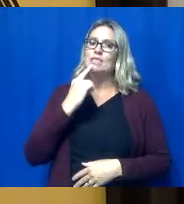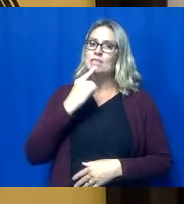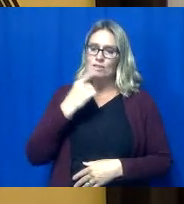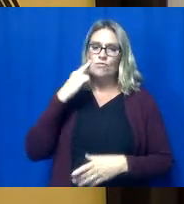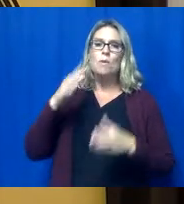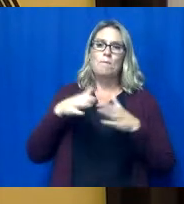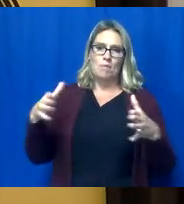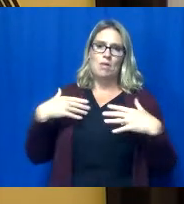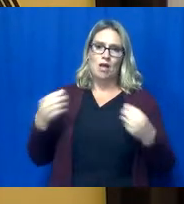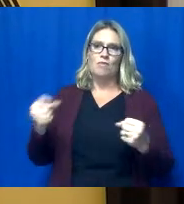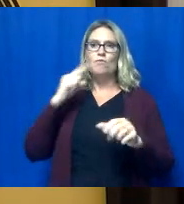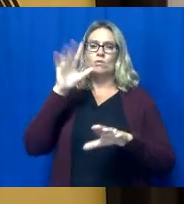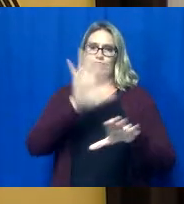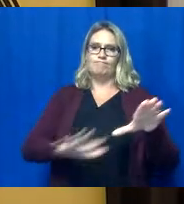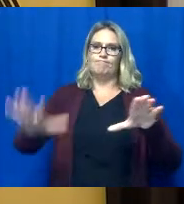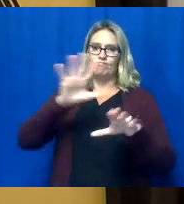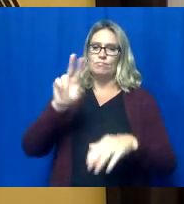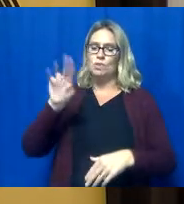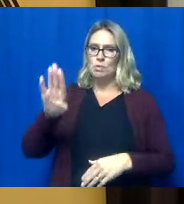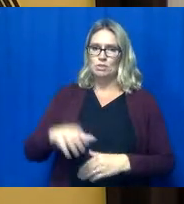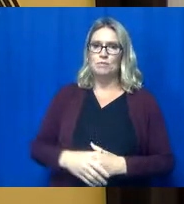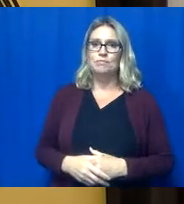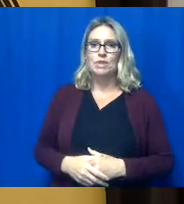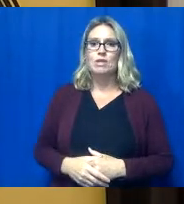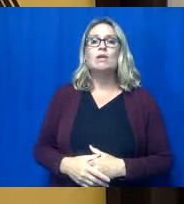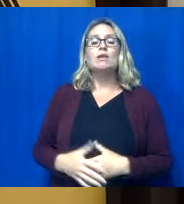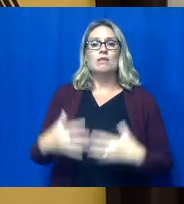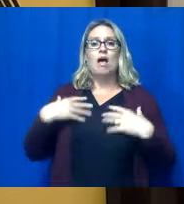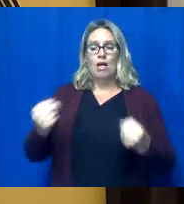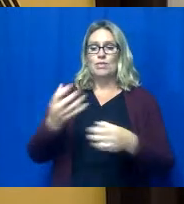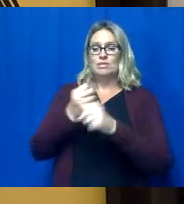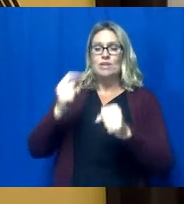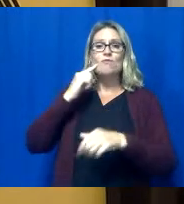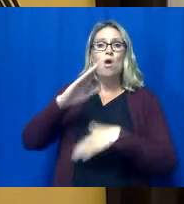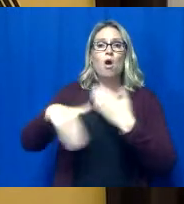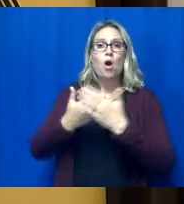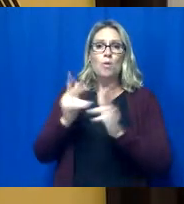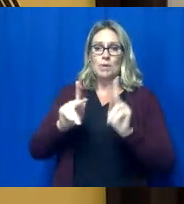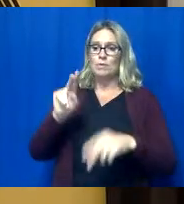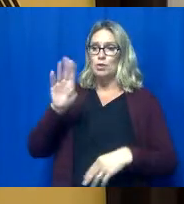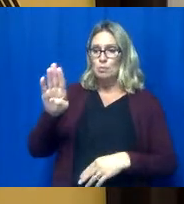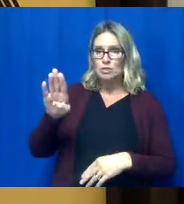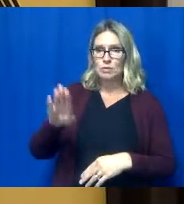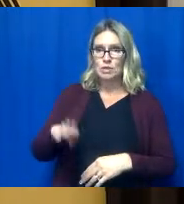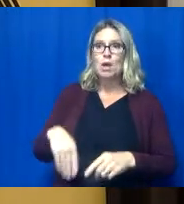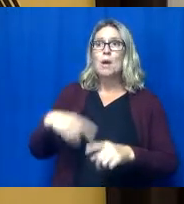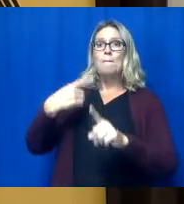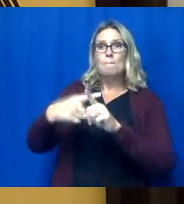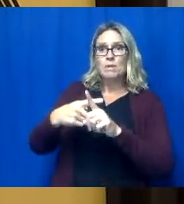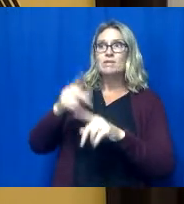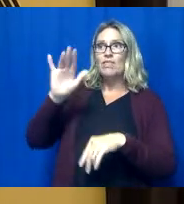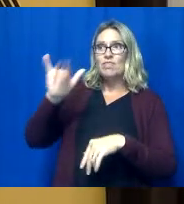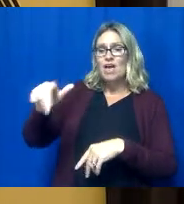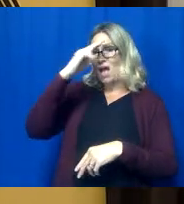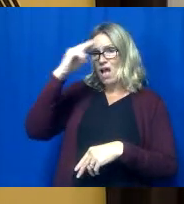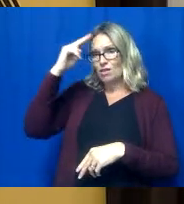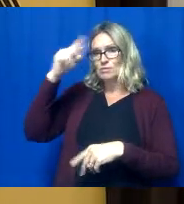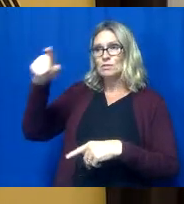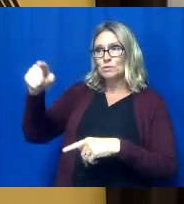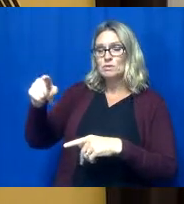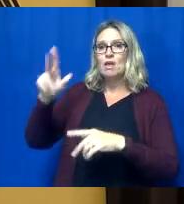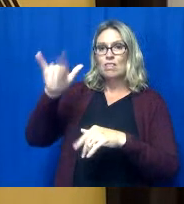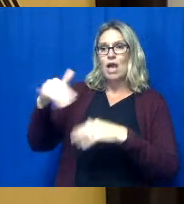Brunswick, to the health and safety of all New Brunswickers, and to the continuity of function of critical health services in New